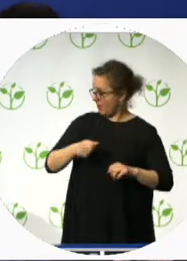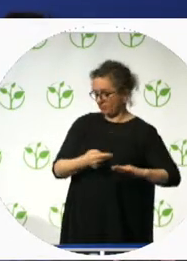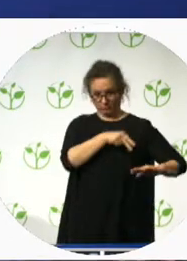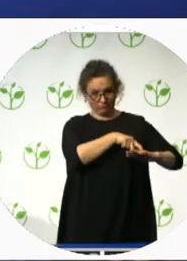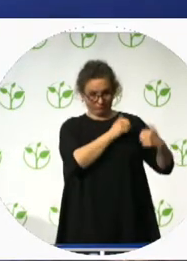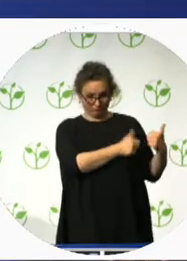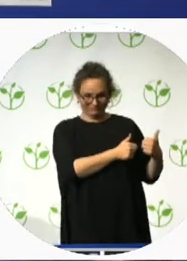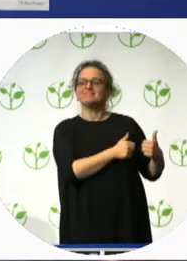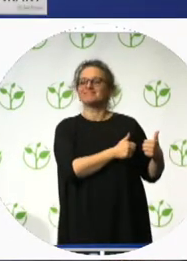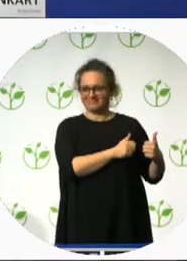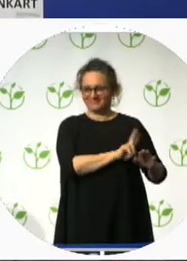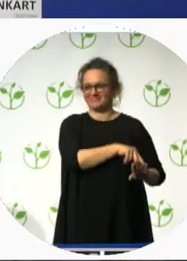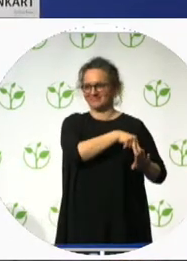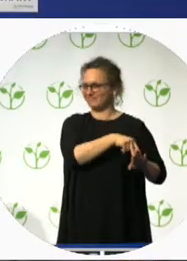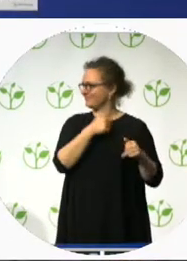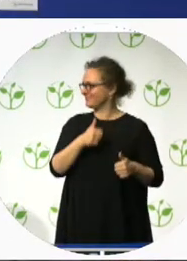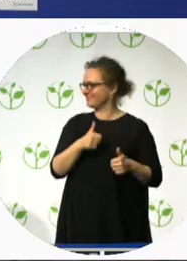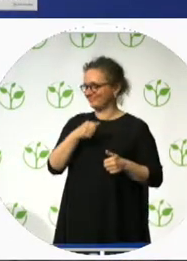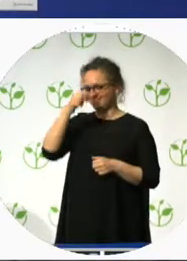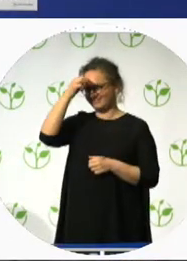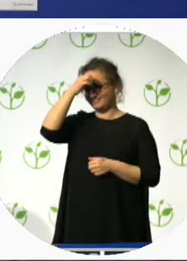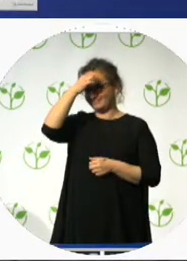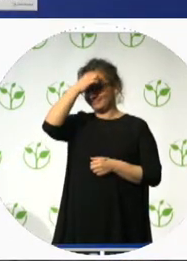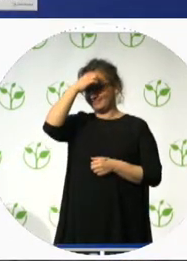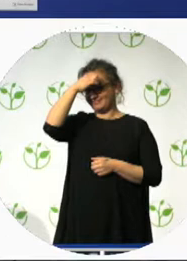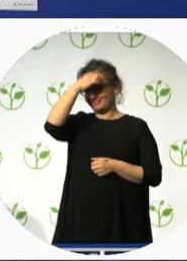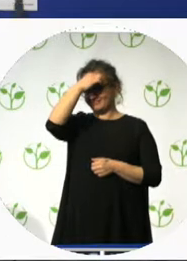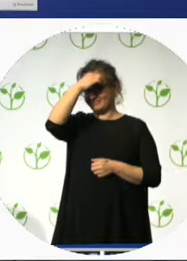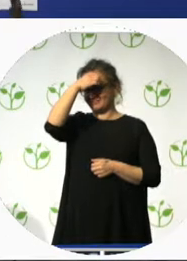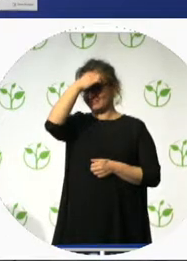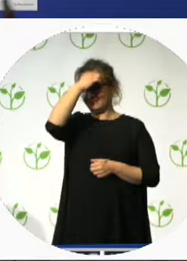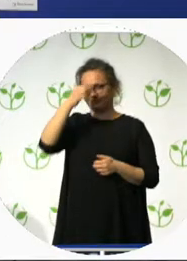Okay, anyway. So that's not a gentleman agreement.